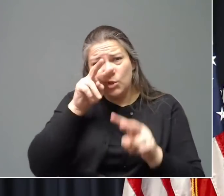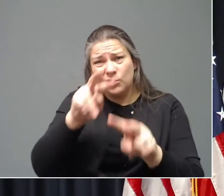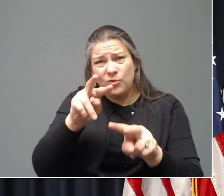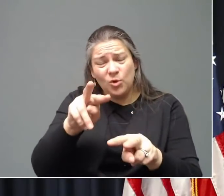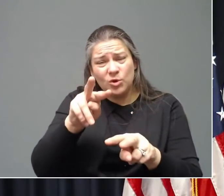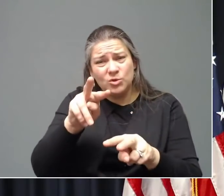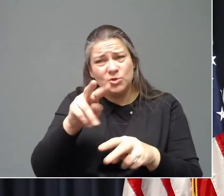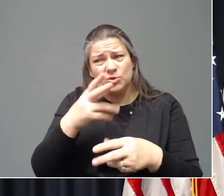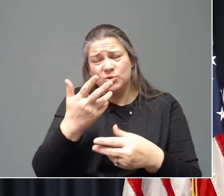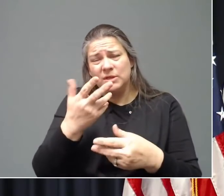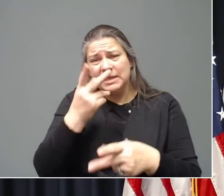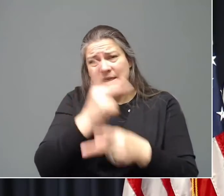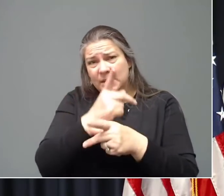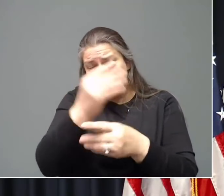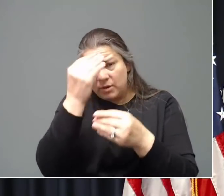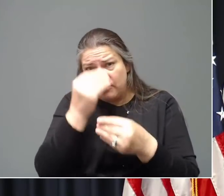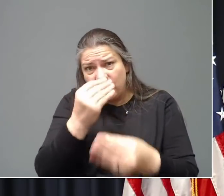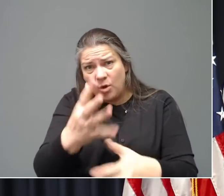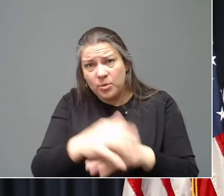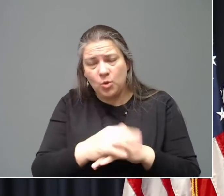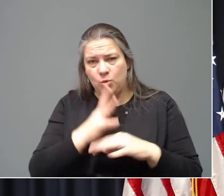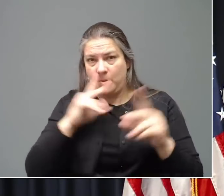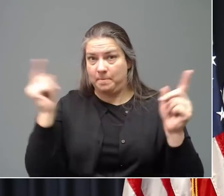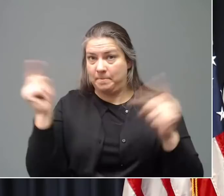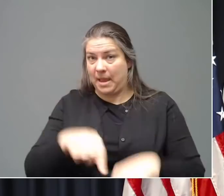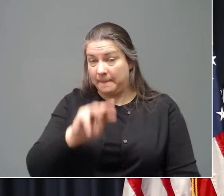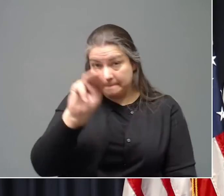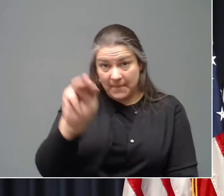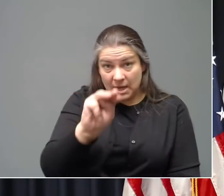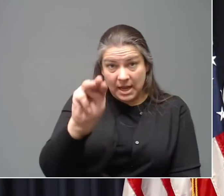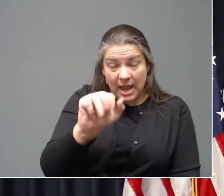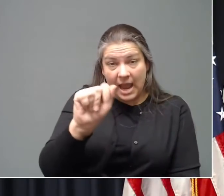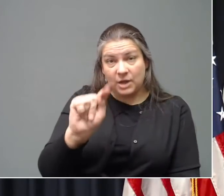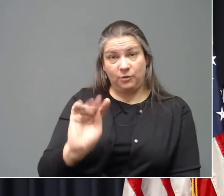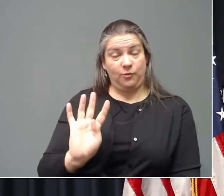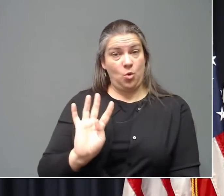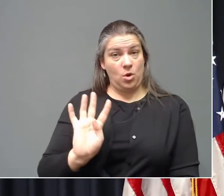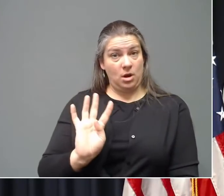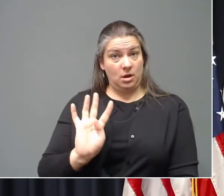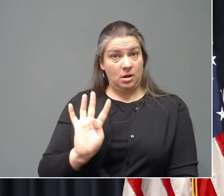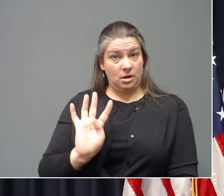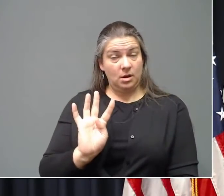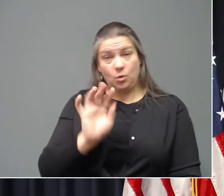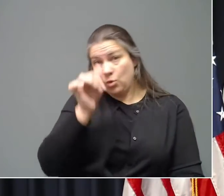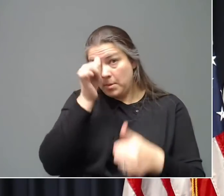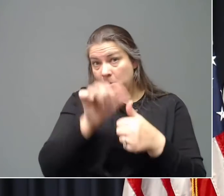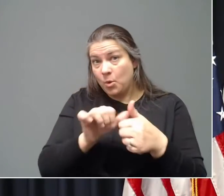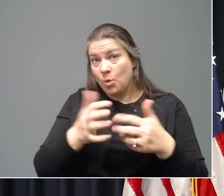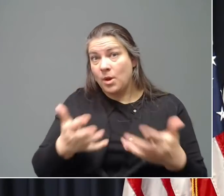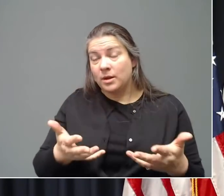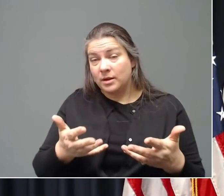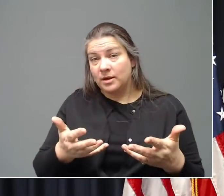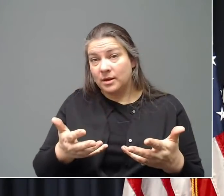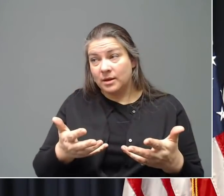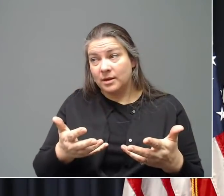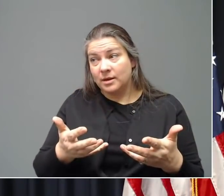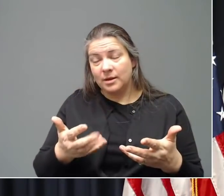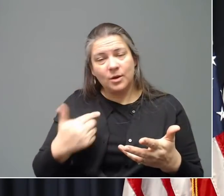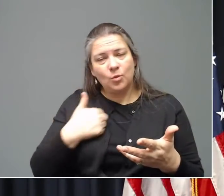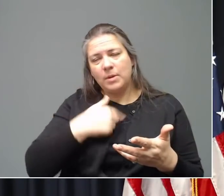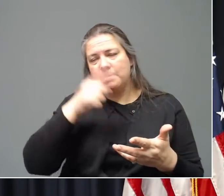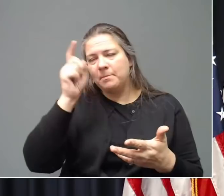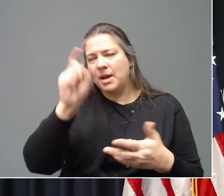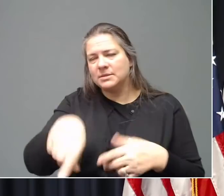you informed. We'll be back Monday at 4. Just remember, everybody, that we got to defeat this